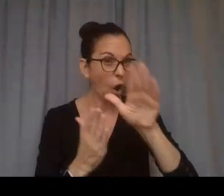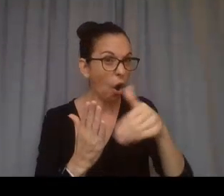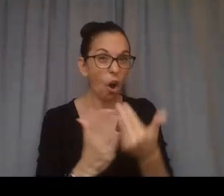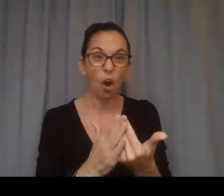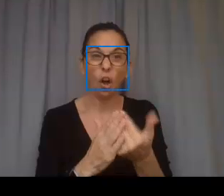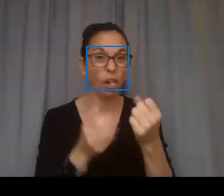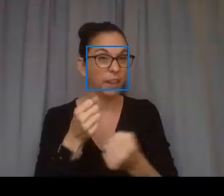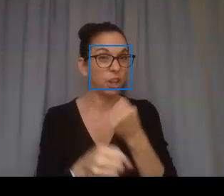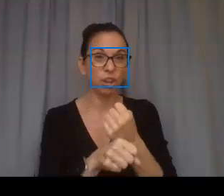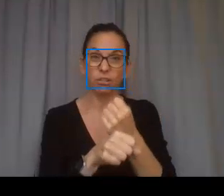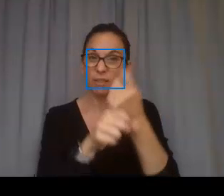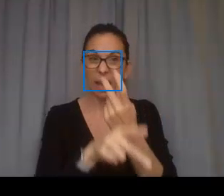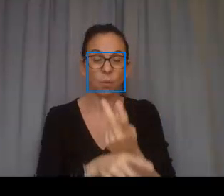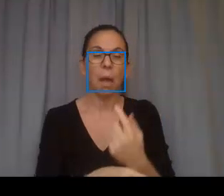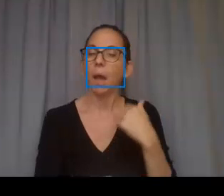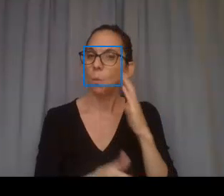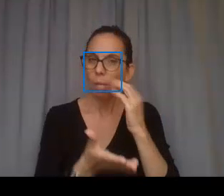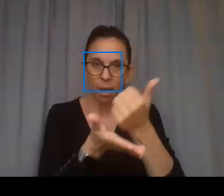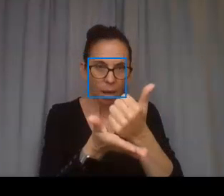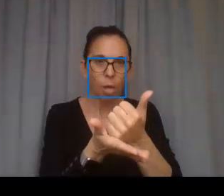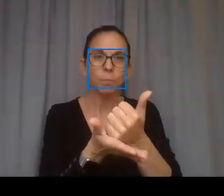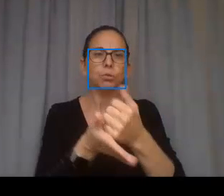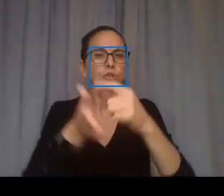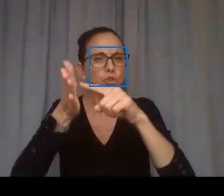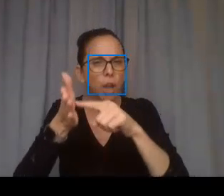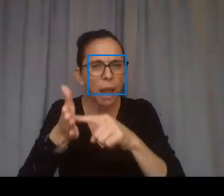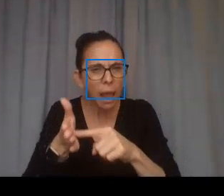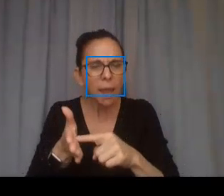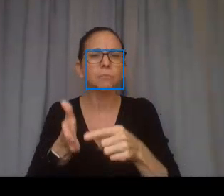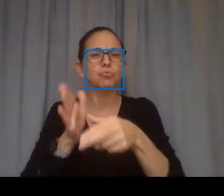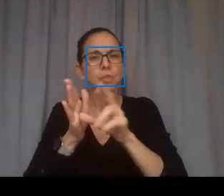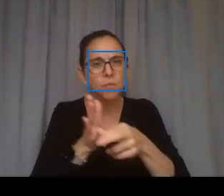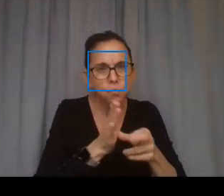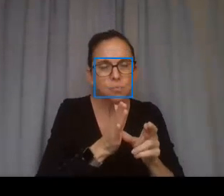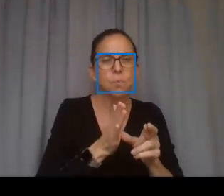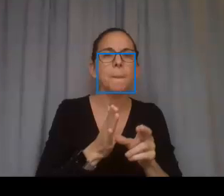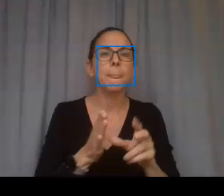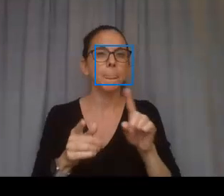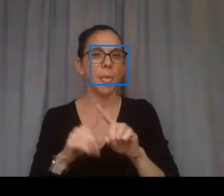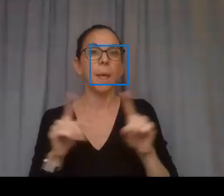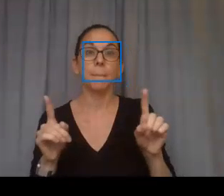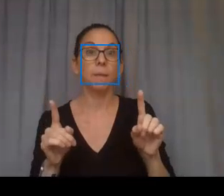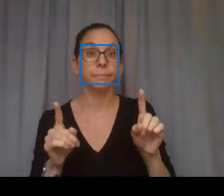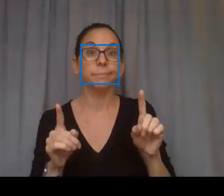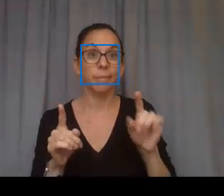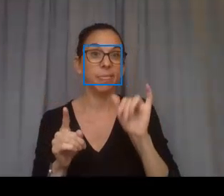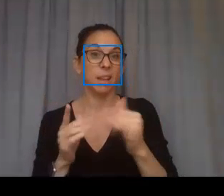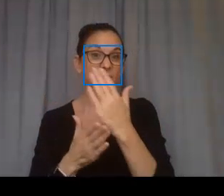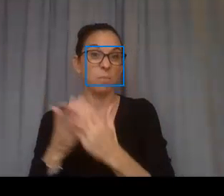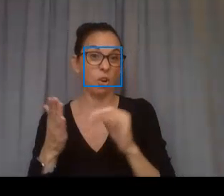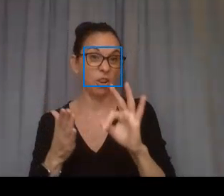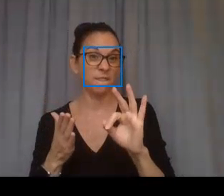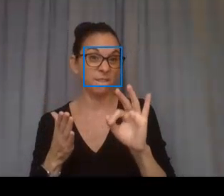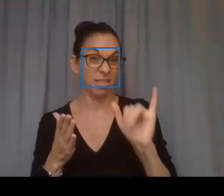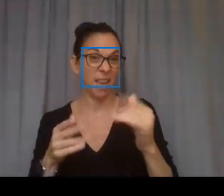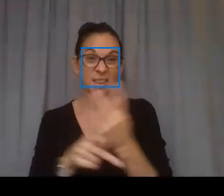long. I'll certainly help you with checking over those as need be, but they are part of the